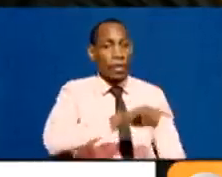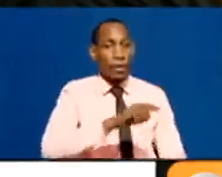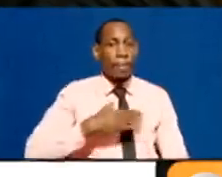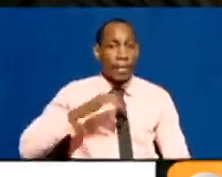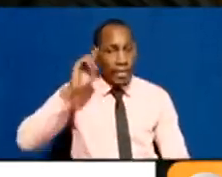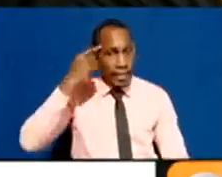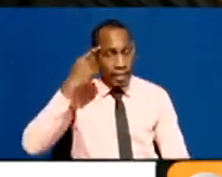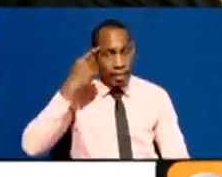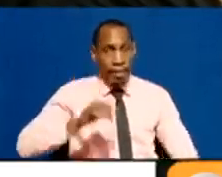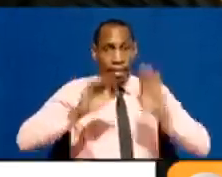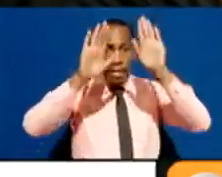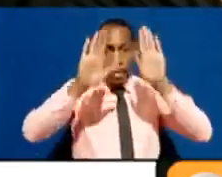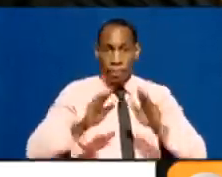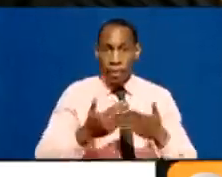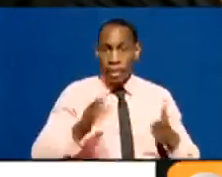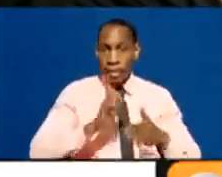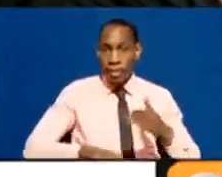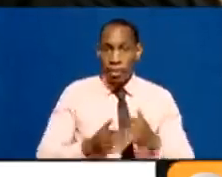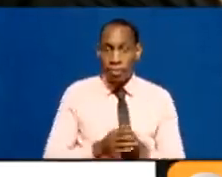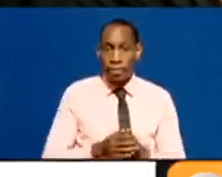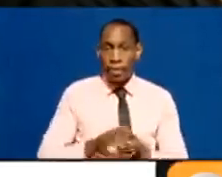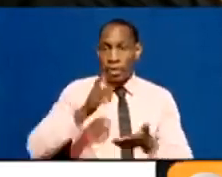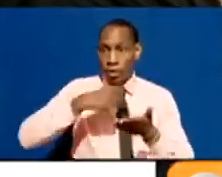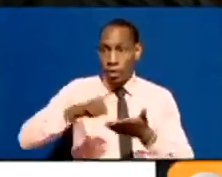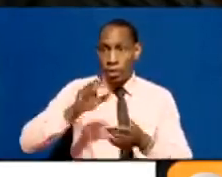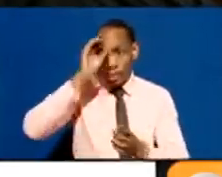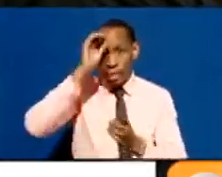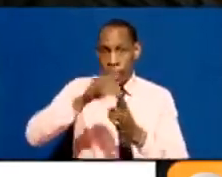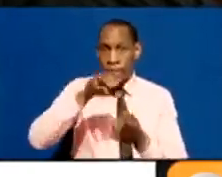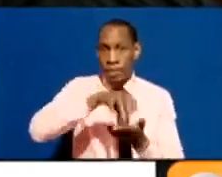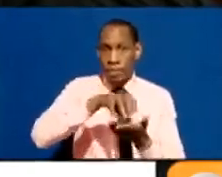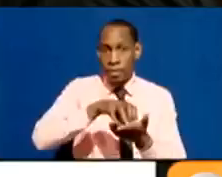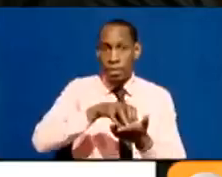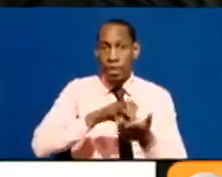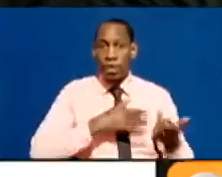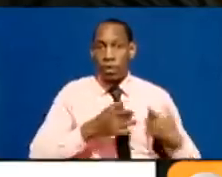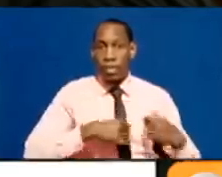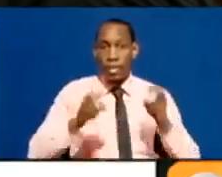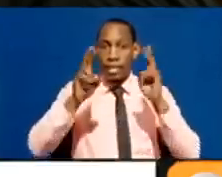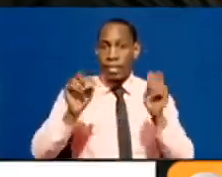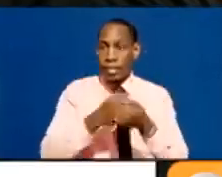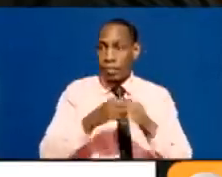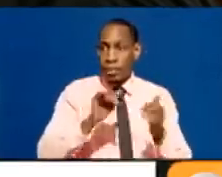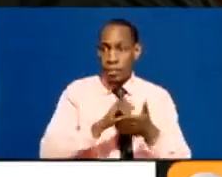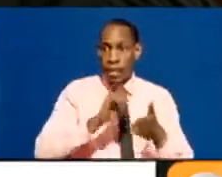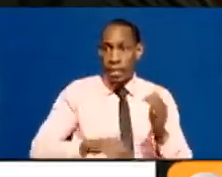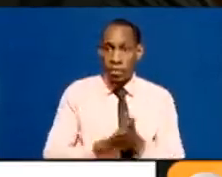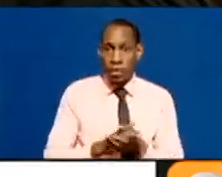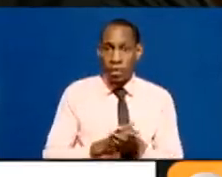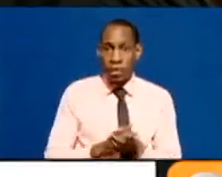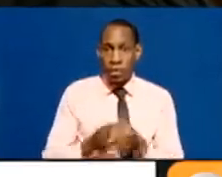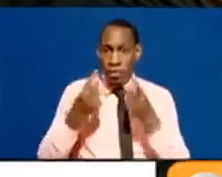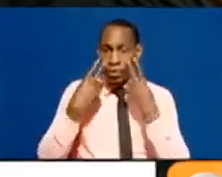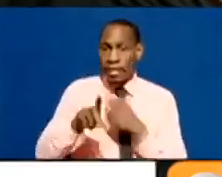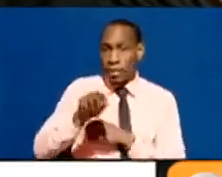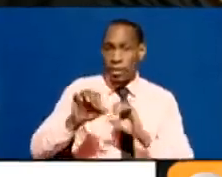the most important thing would be to get an accurate and objective position in relation to this matter. It cannot be, because we've seen tweets, we've seen